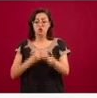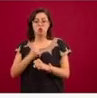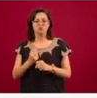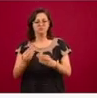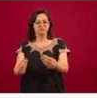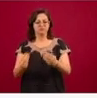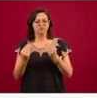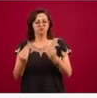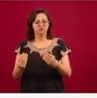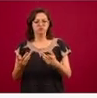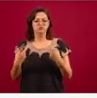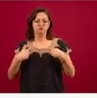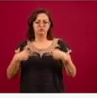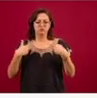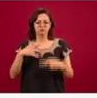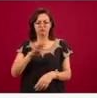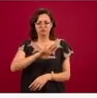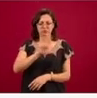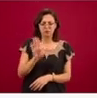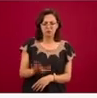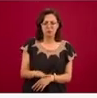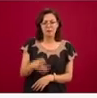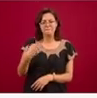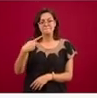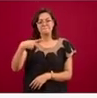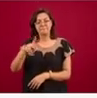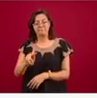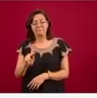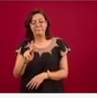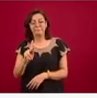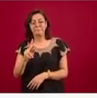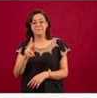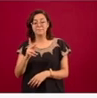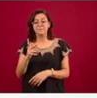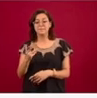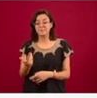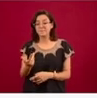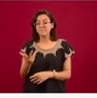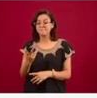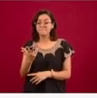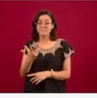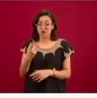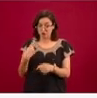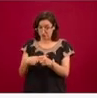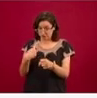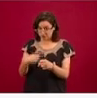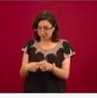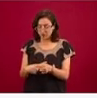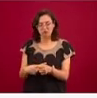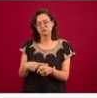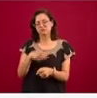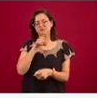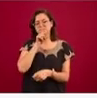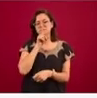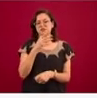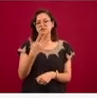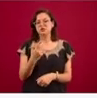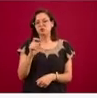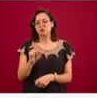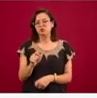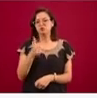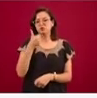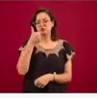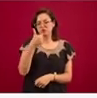Then we have the age group that goes from 25 to 59, and that is the group with the highest number of